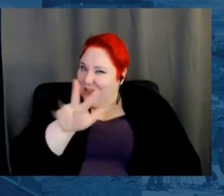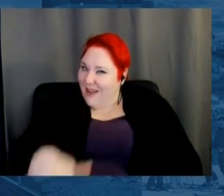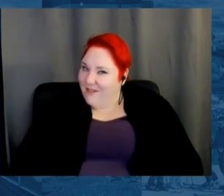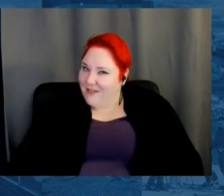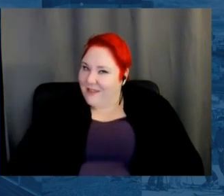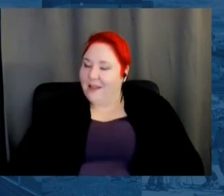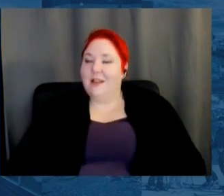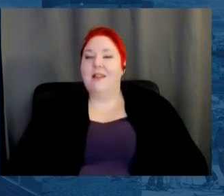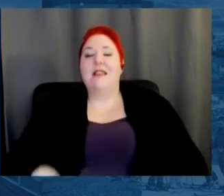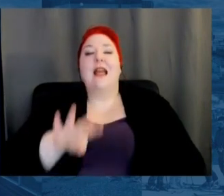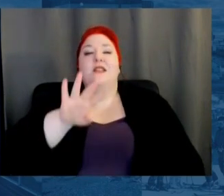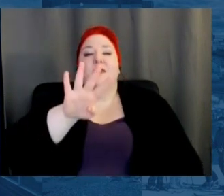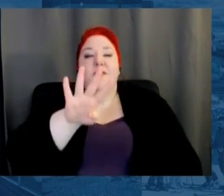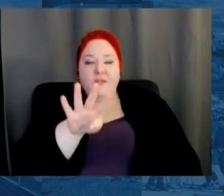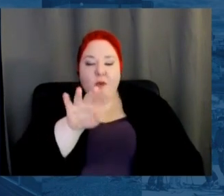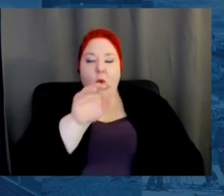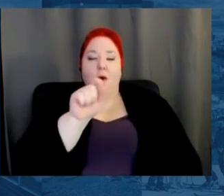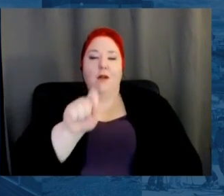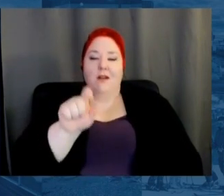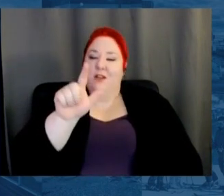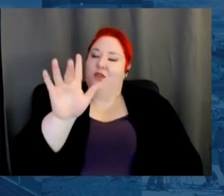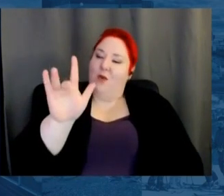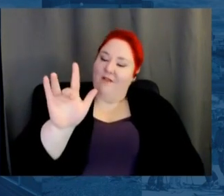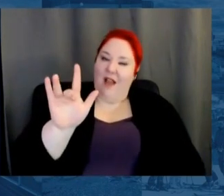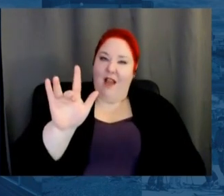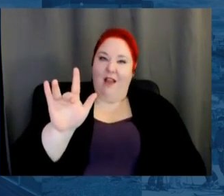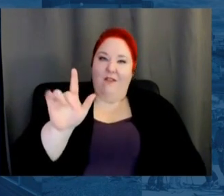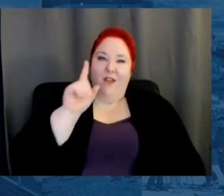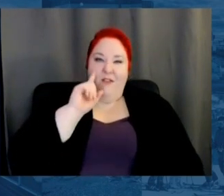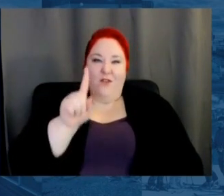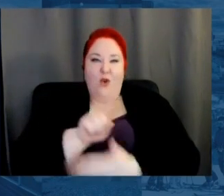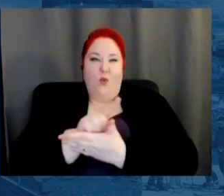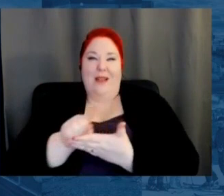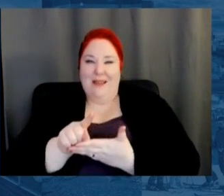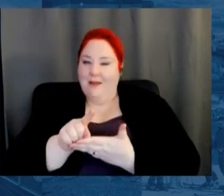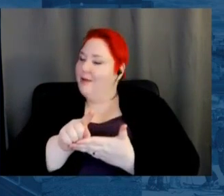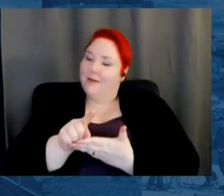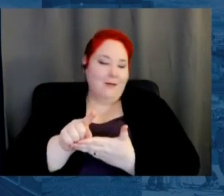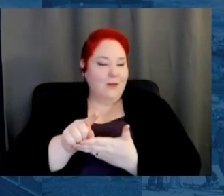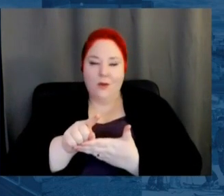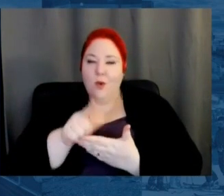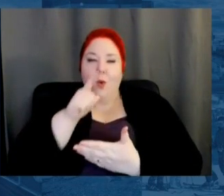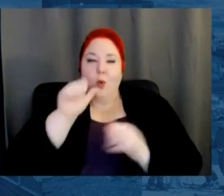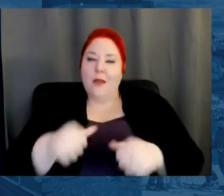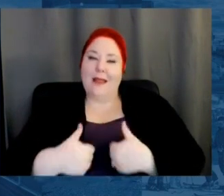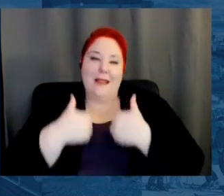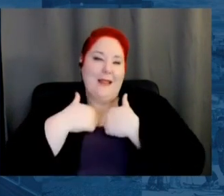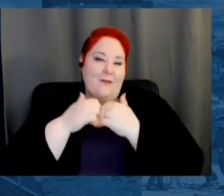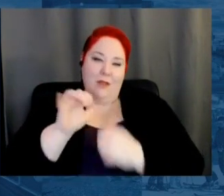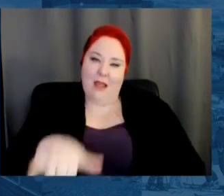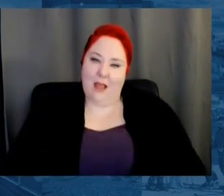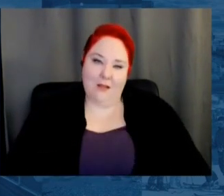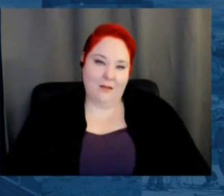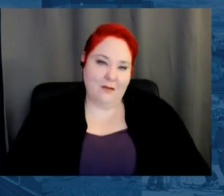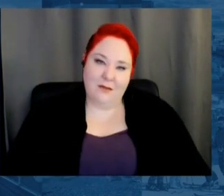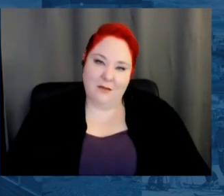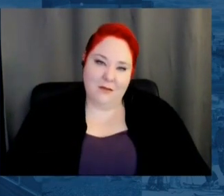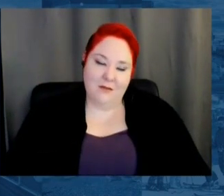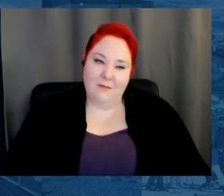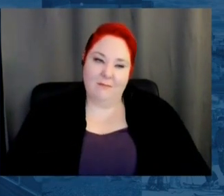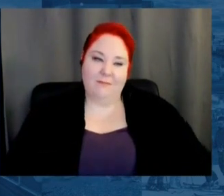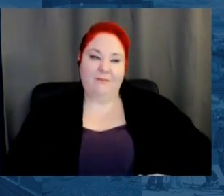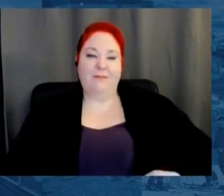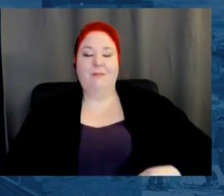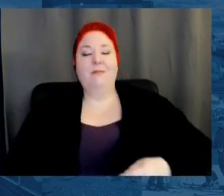$4.25 a week for a 40-hour work week. Who can live on that? Who can live on that? And remember,